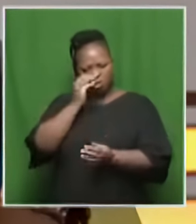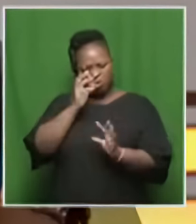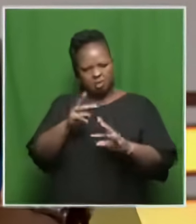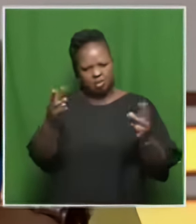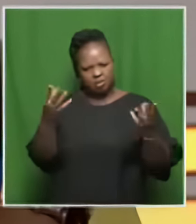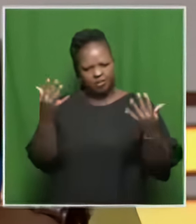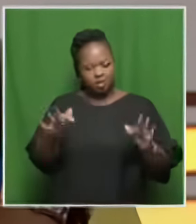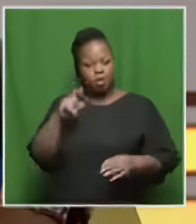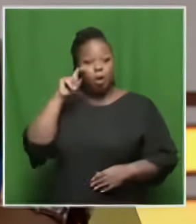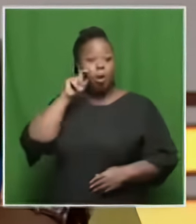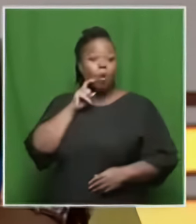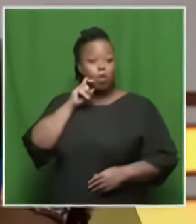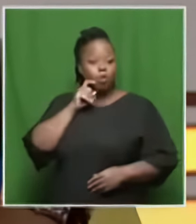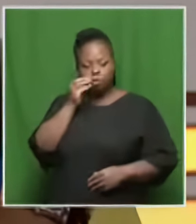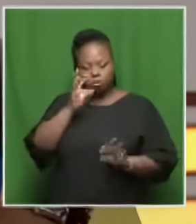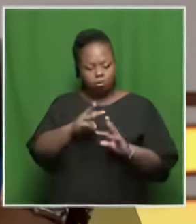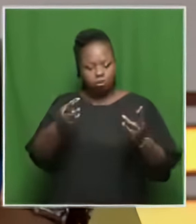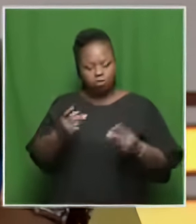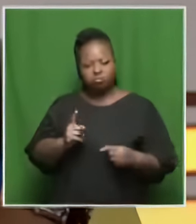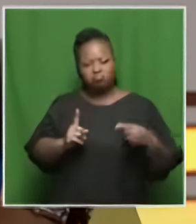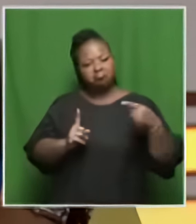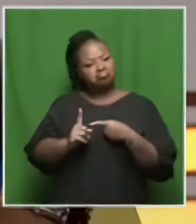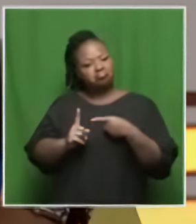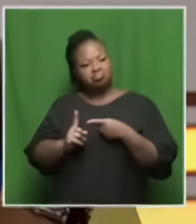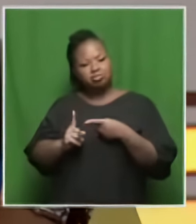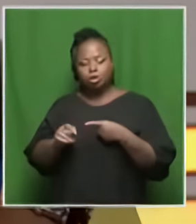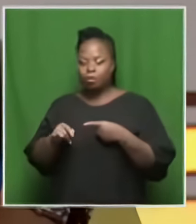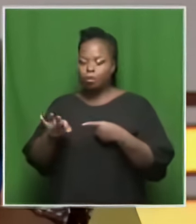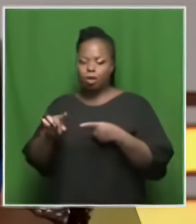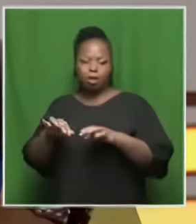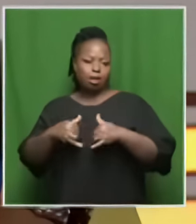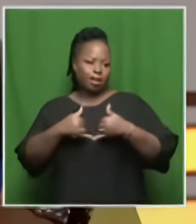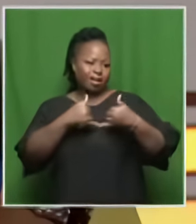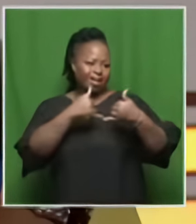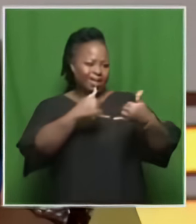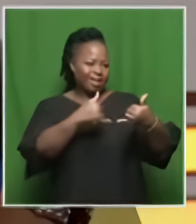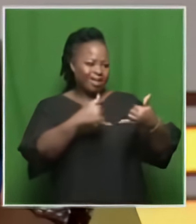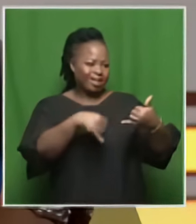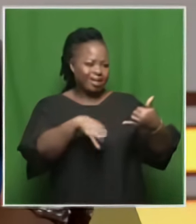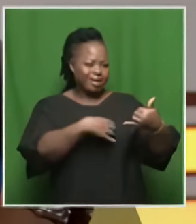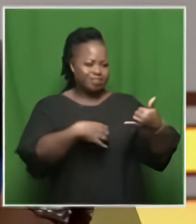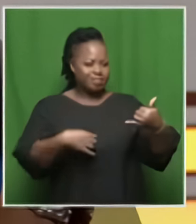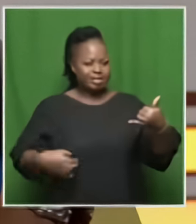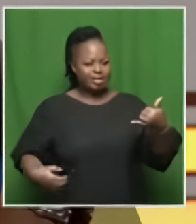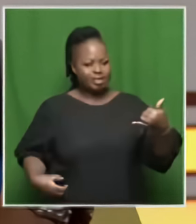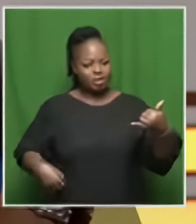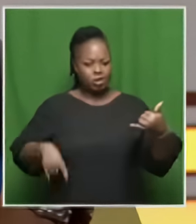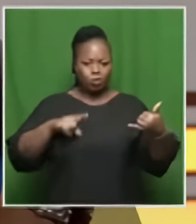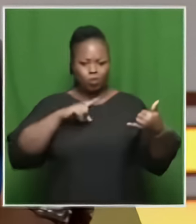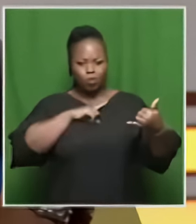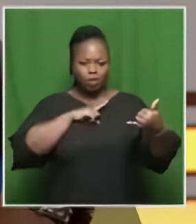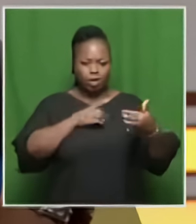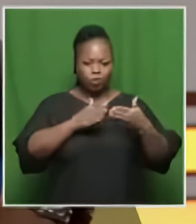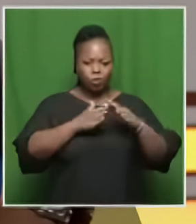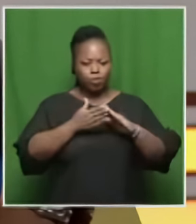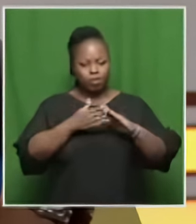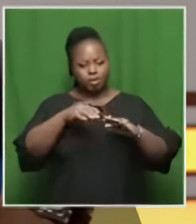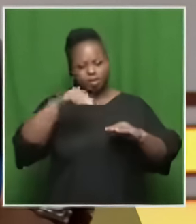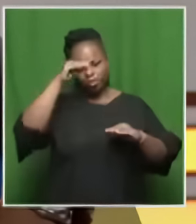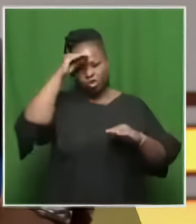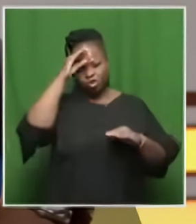papers, the old article, that shows Paul handing over an award to the president for community